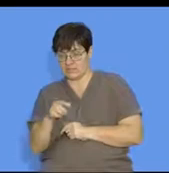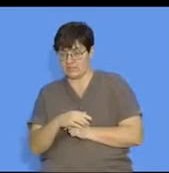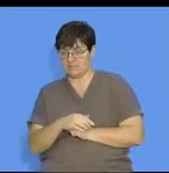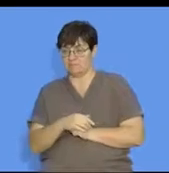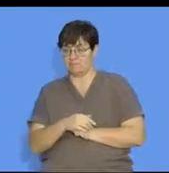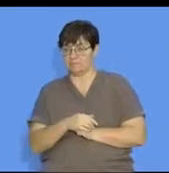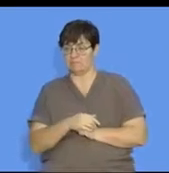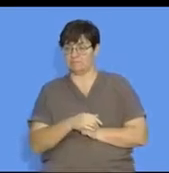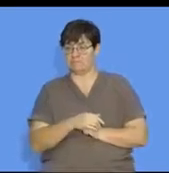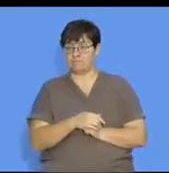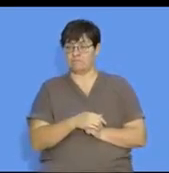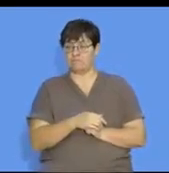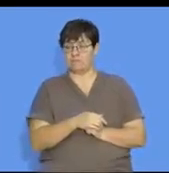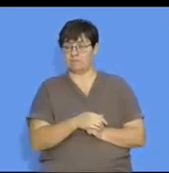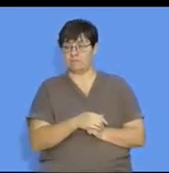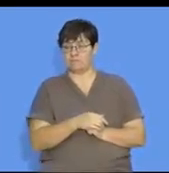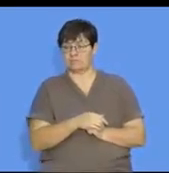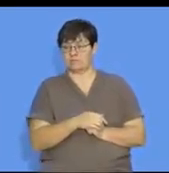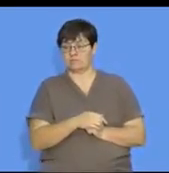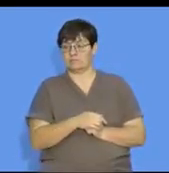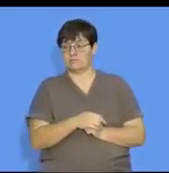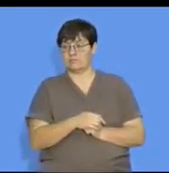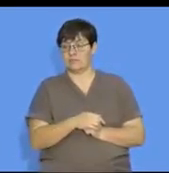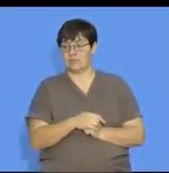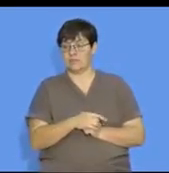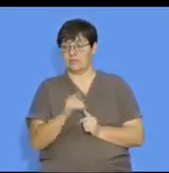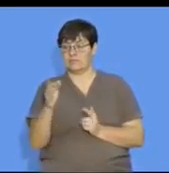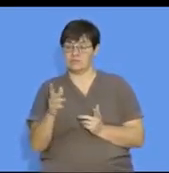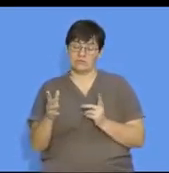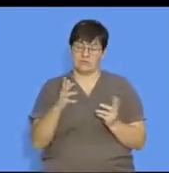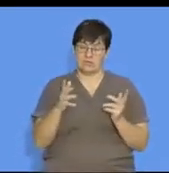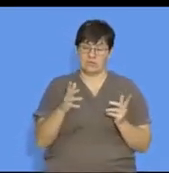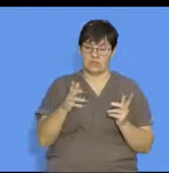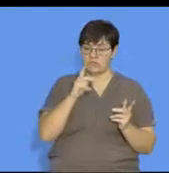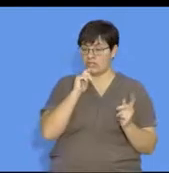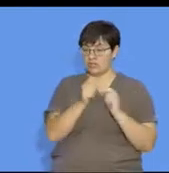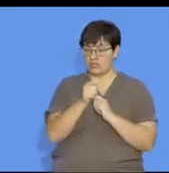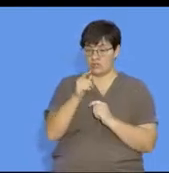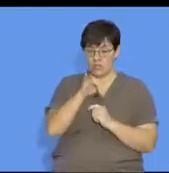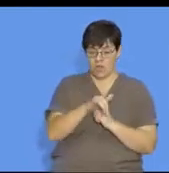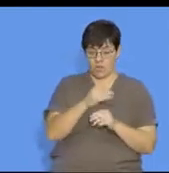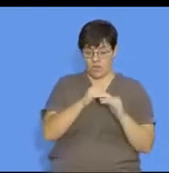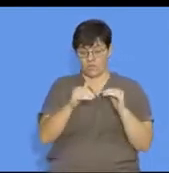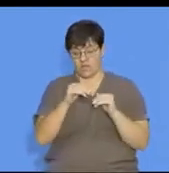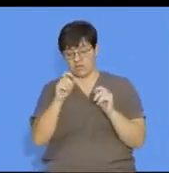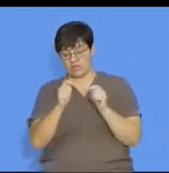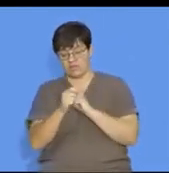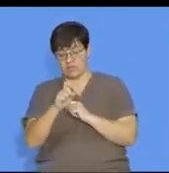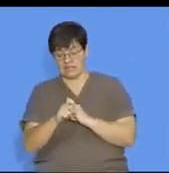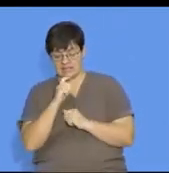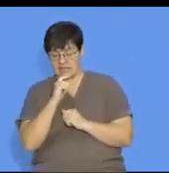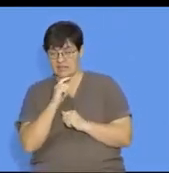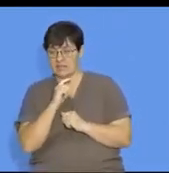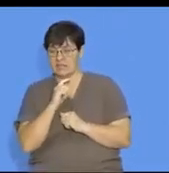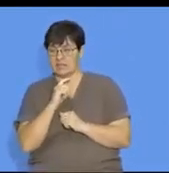and also we can use that. That value is, if we are to apply our change in y over change in x,